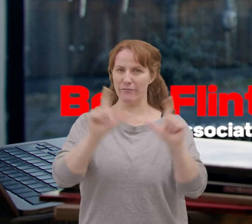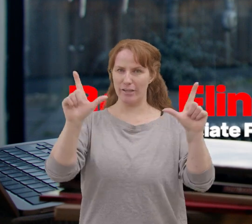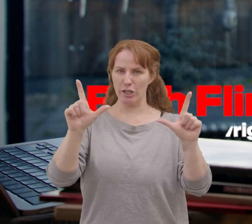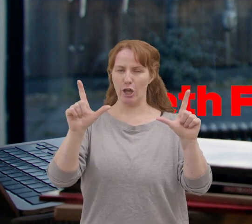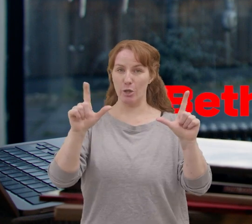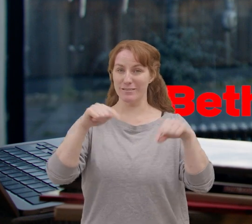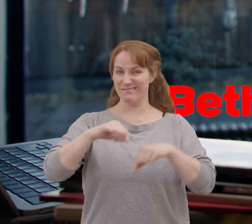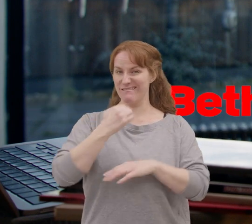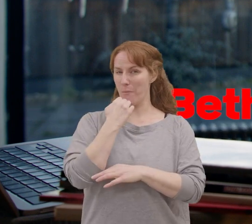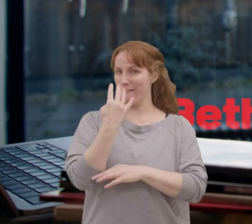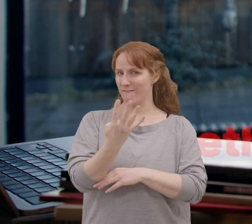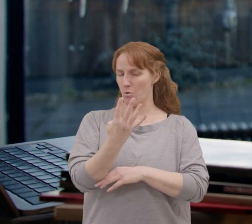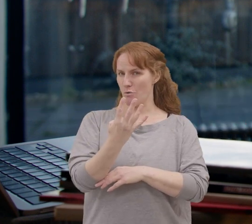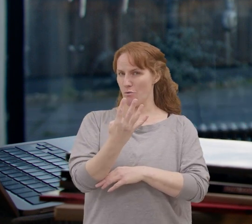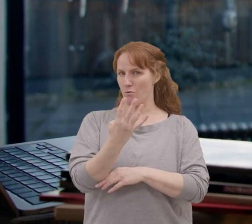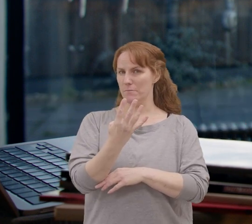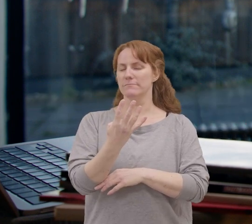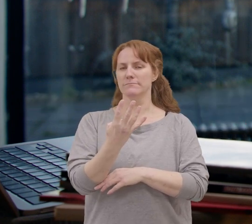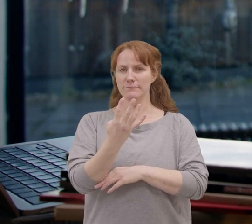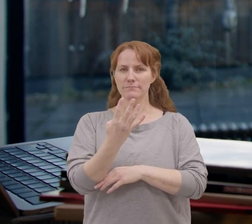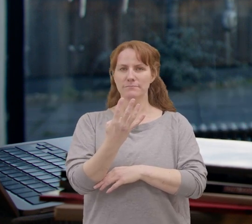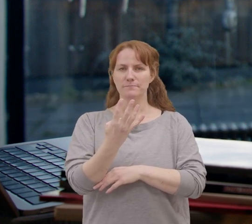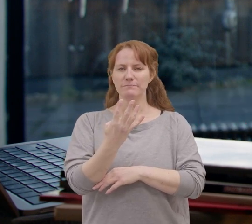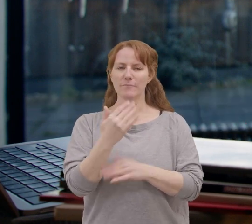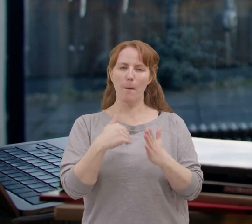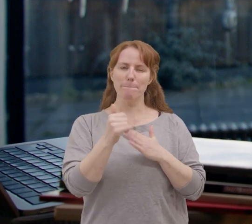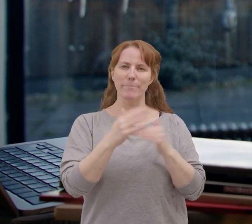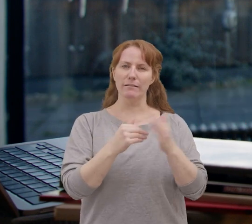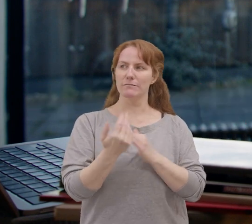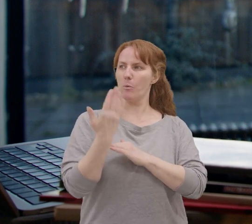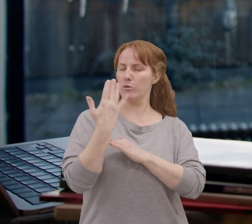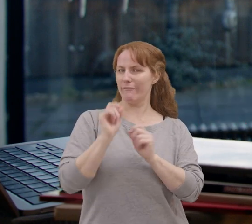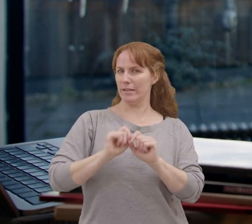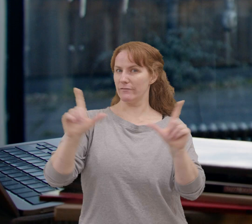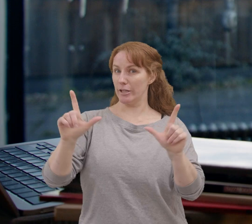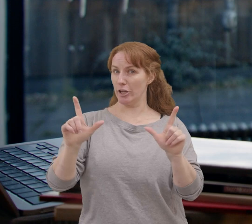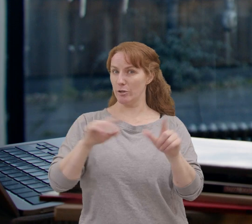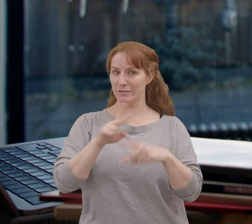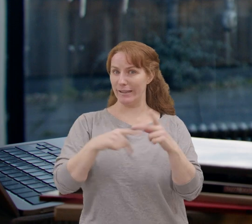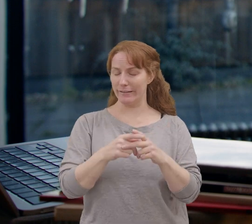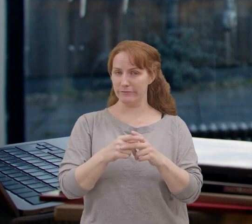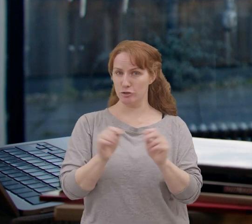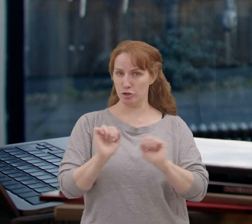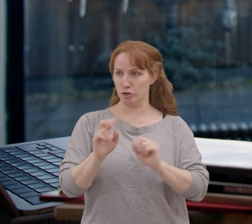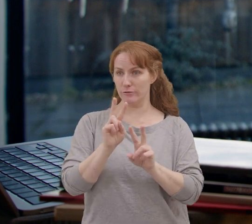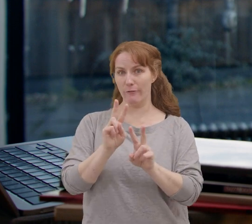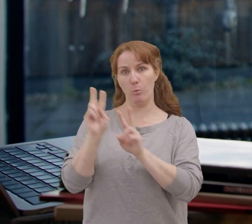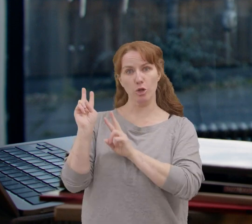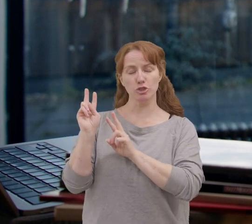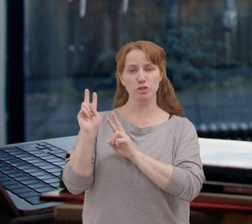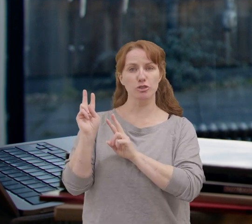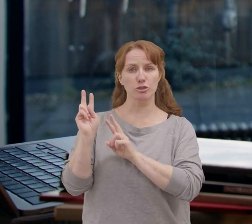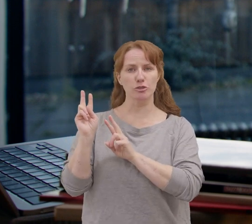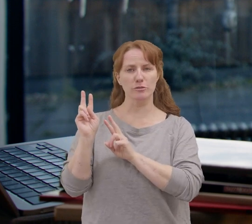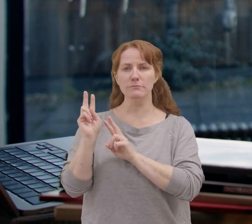Playwright series, and this is number 4 of 6. So we're going to be building on the previous videos. So if you haven't already, you might want